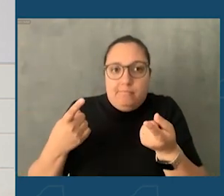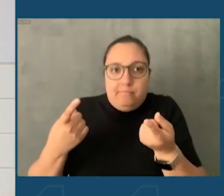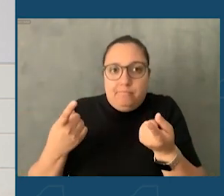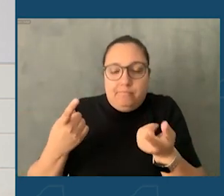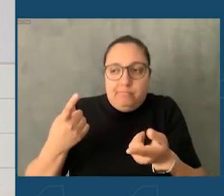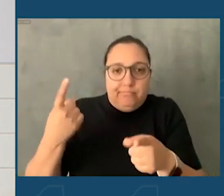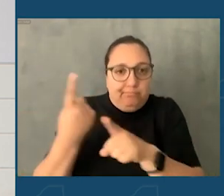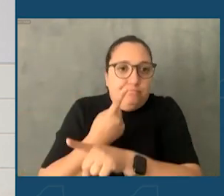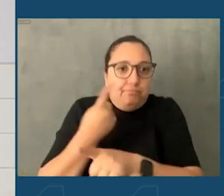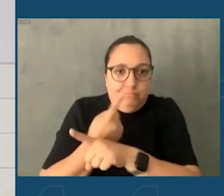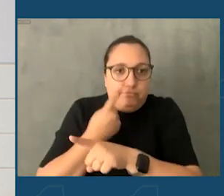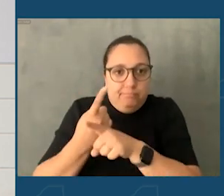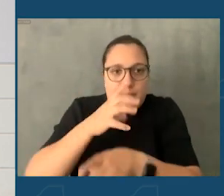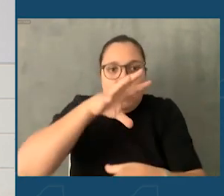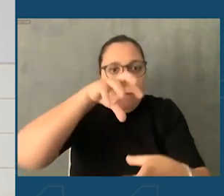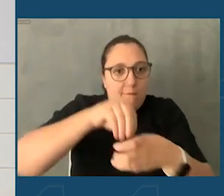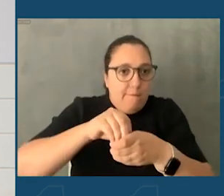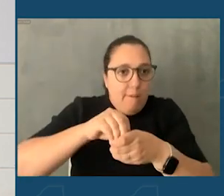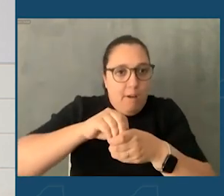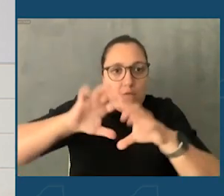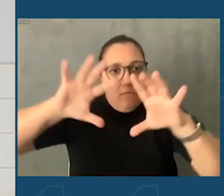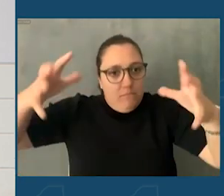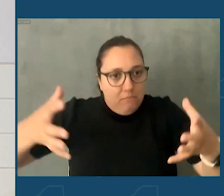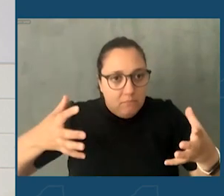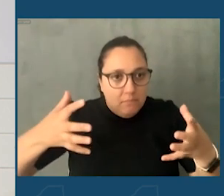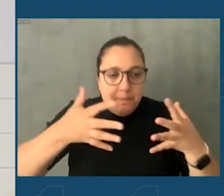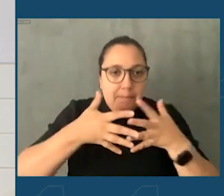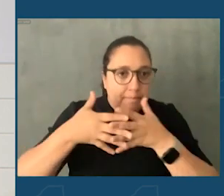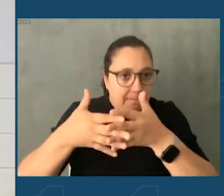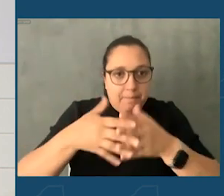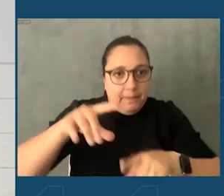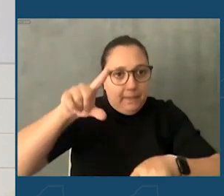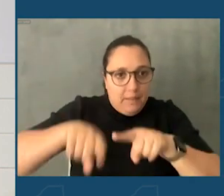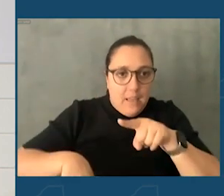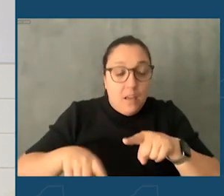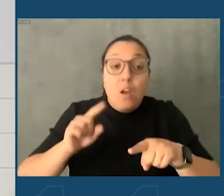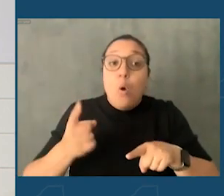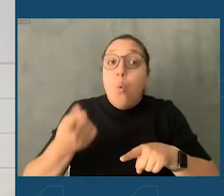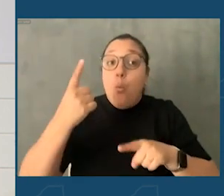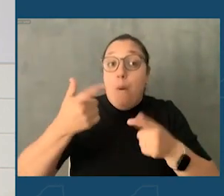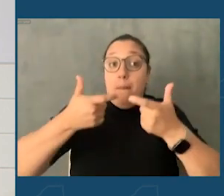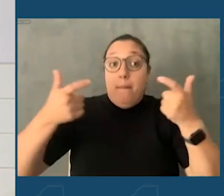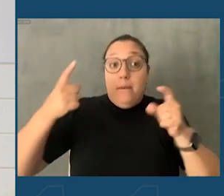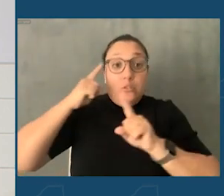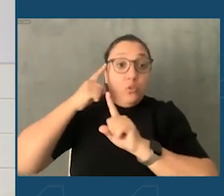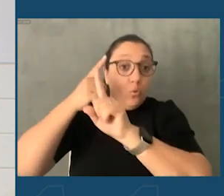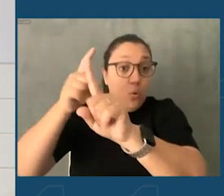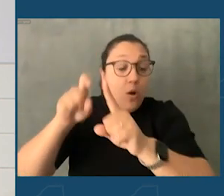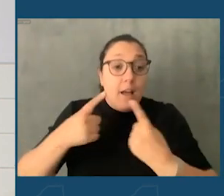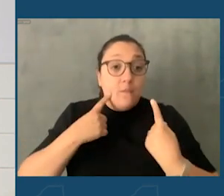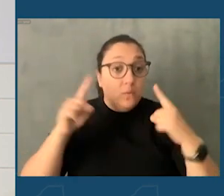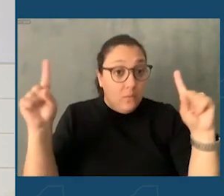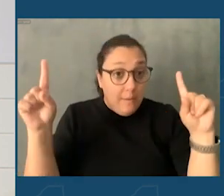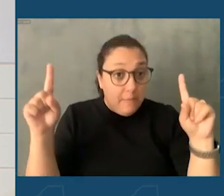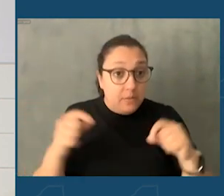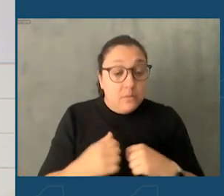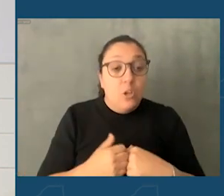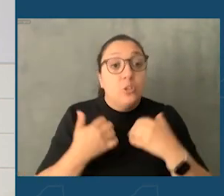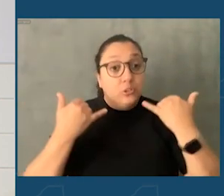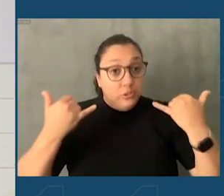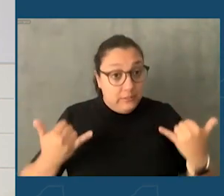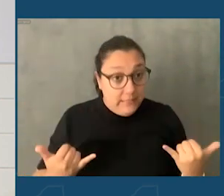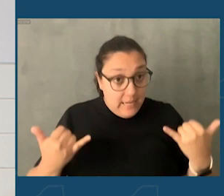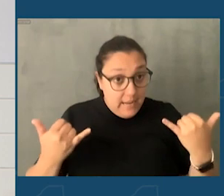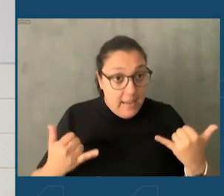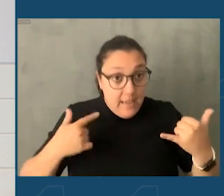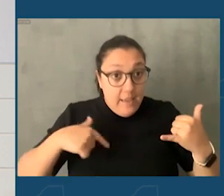is one of the major goals we must accomplish. And so today, we stand with our